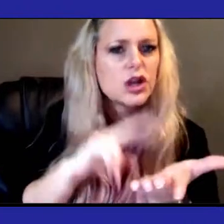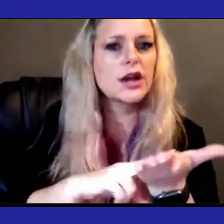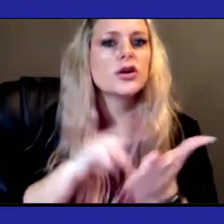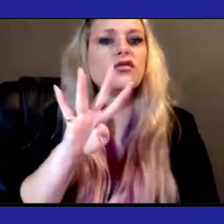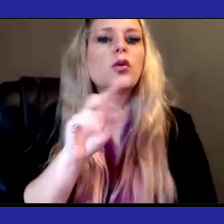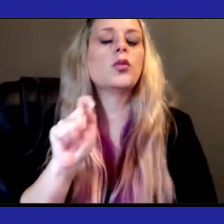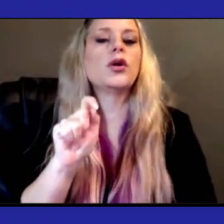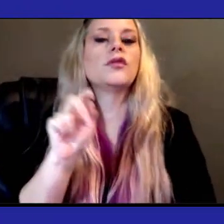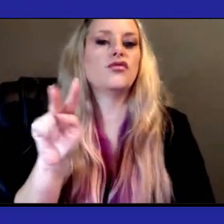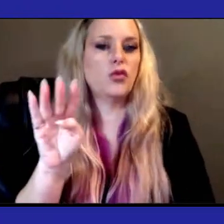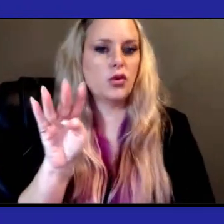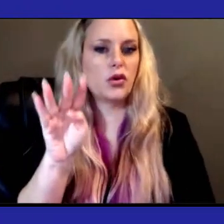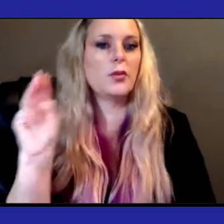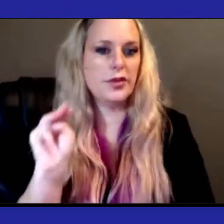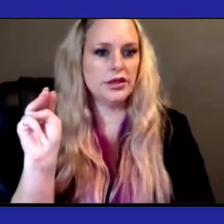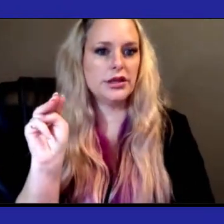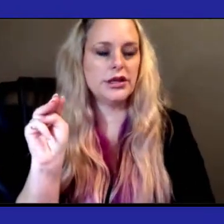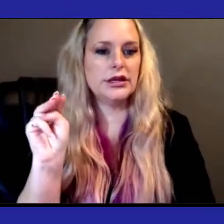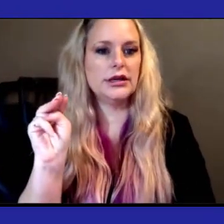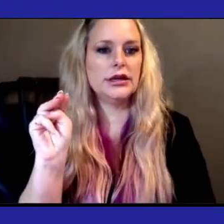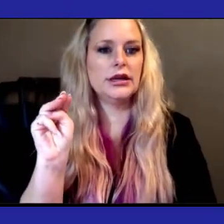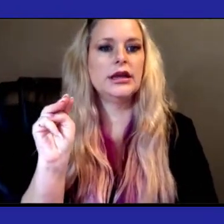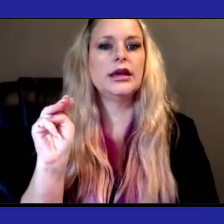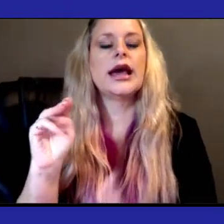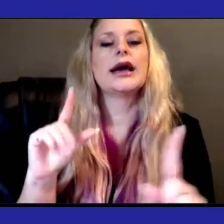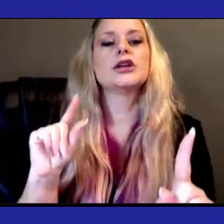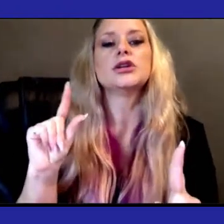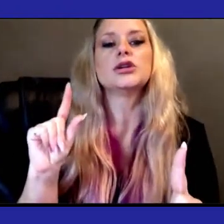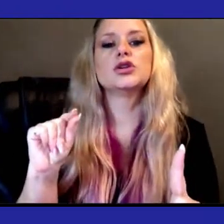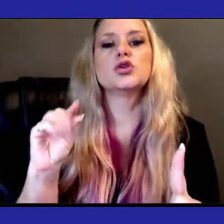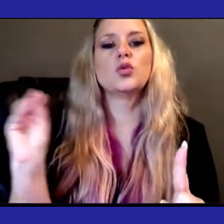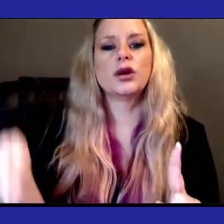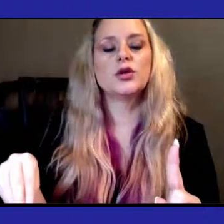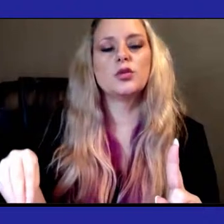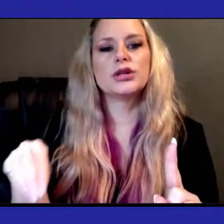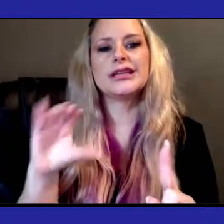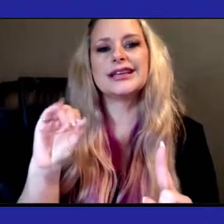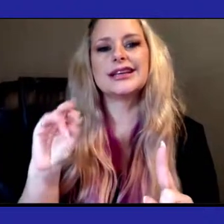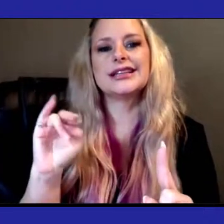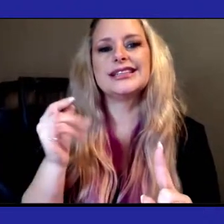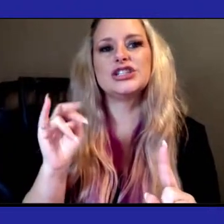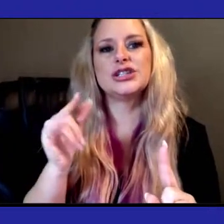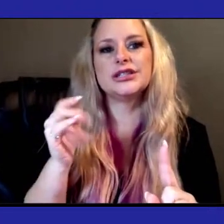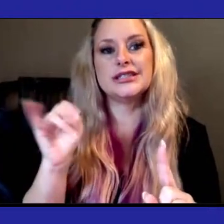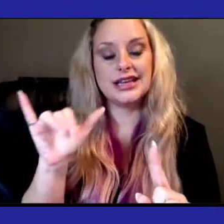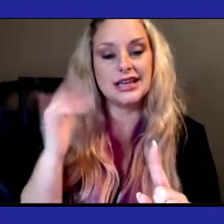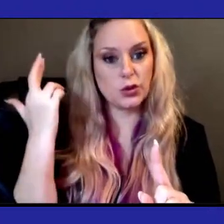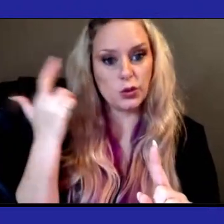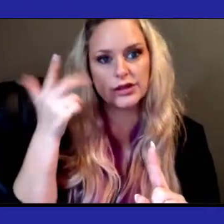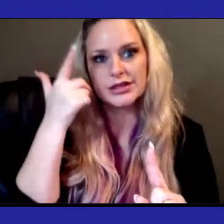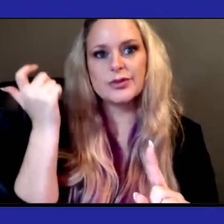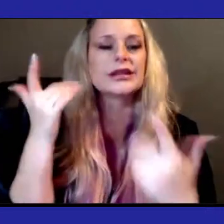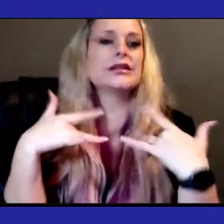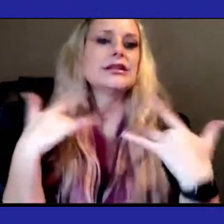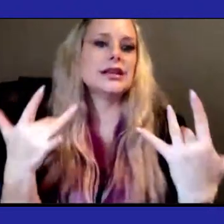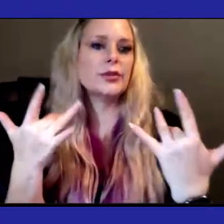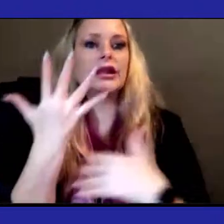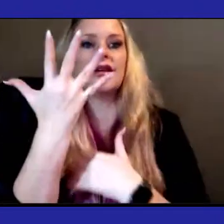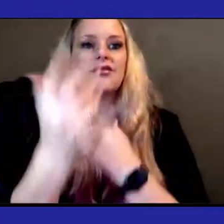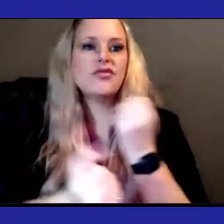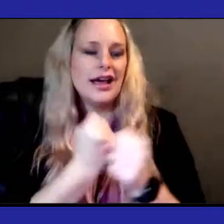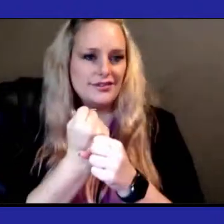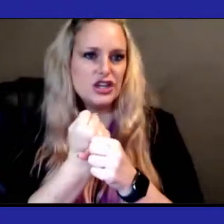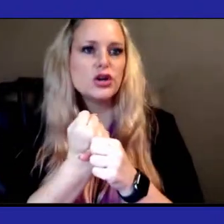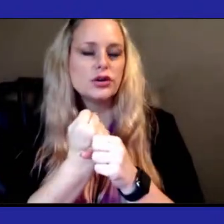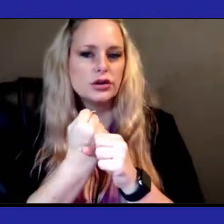20%, which is standard in most of our preventative maintenance contract. And the reason for this is, they're typically 5-year terms. As